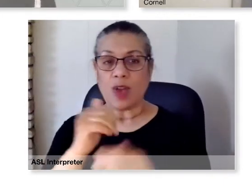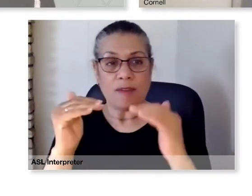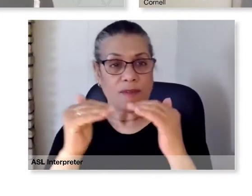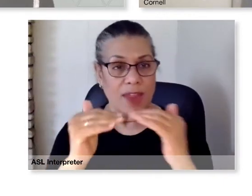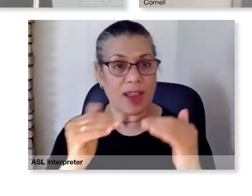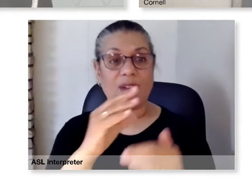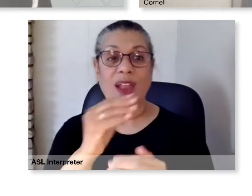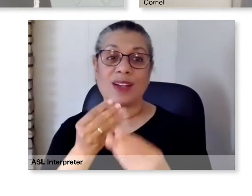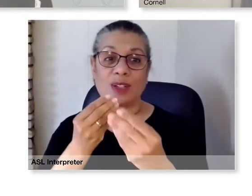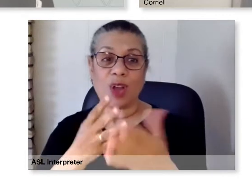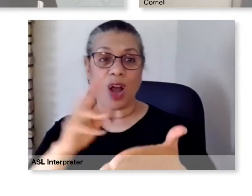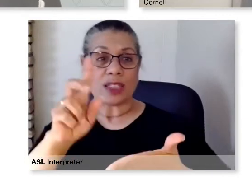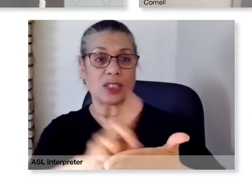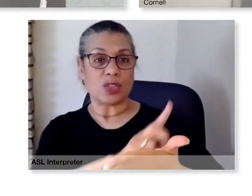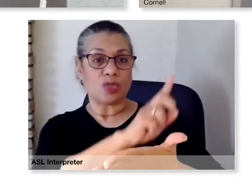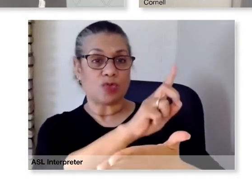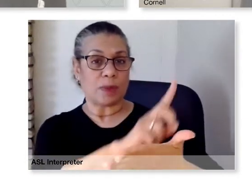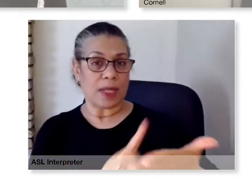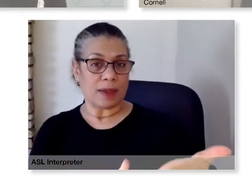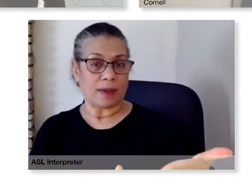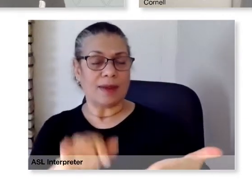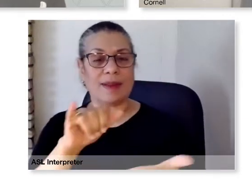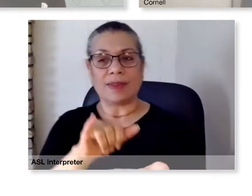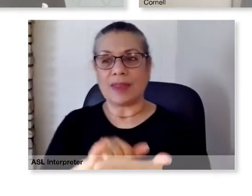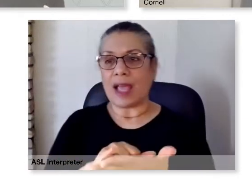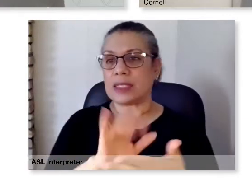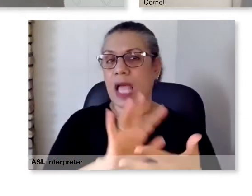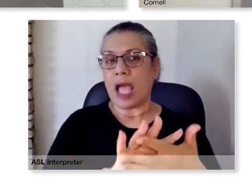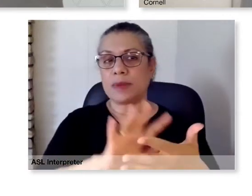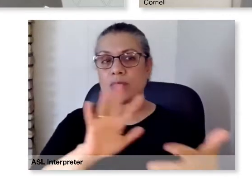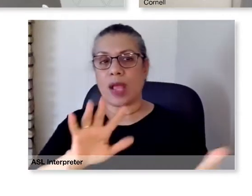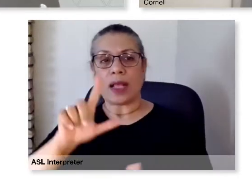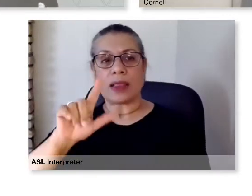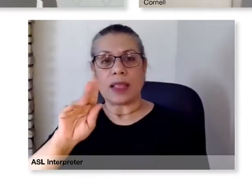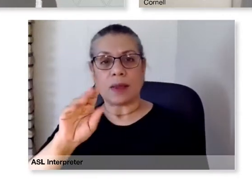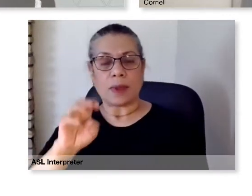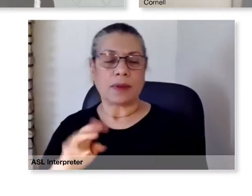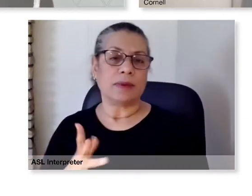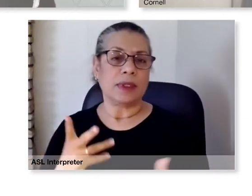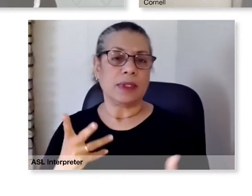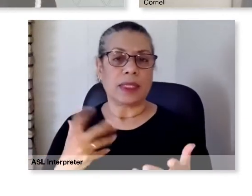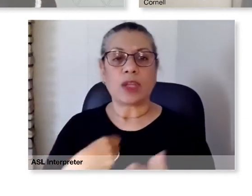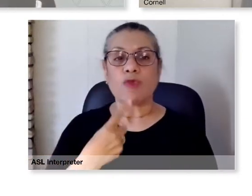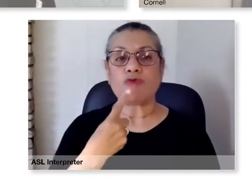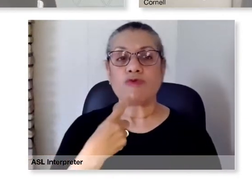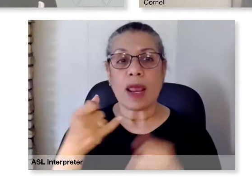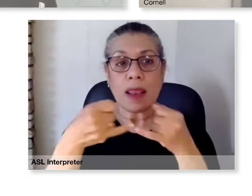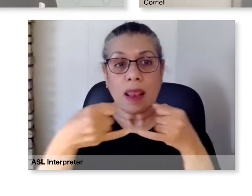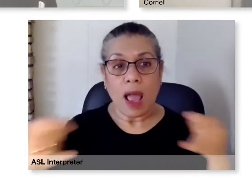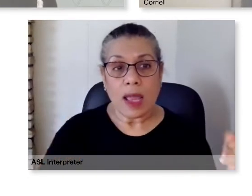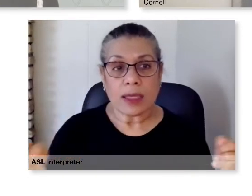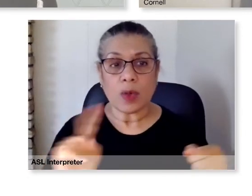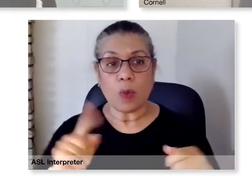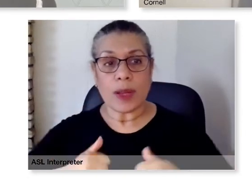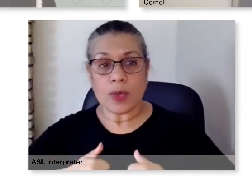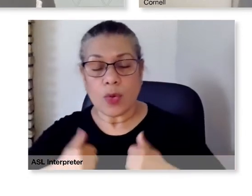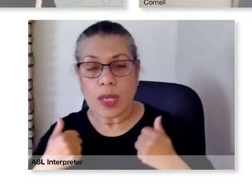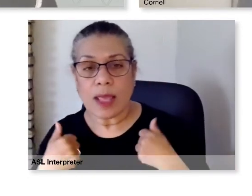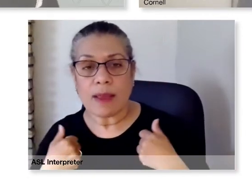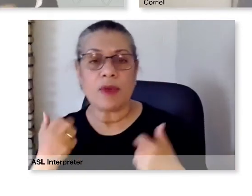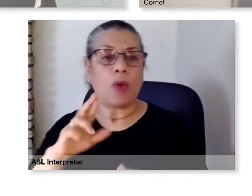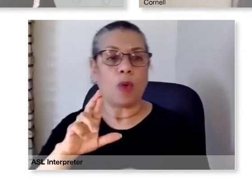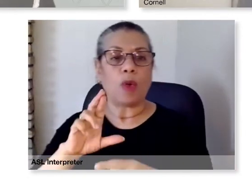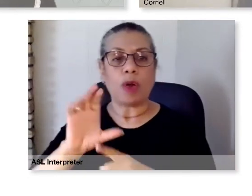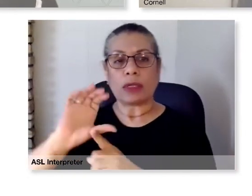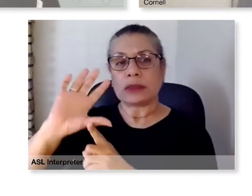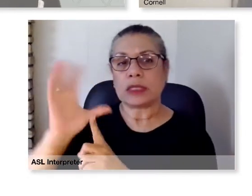for him, that's abstract liberalism, naturalizing racist outcomes like redlining, cultural racism, minimizing of racism.